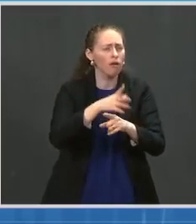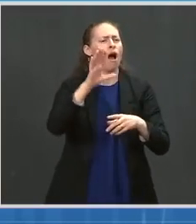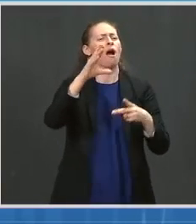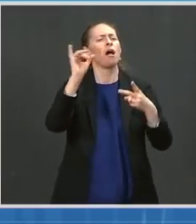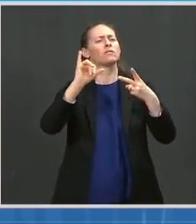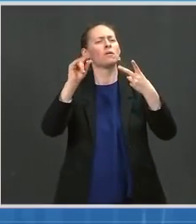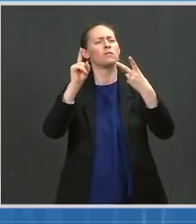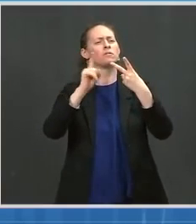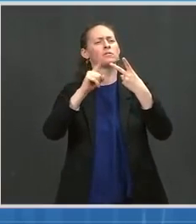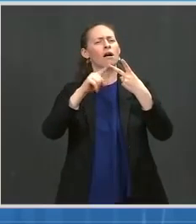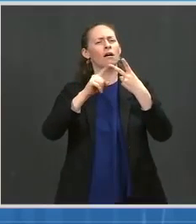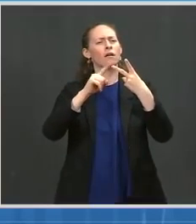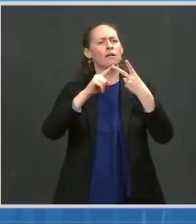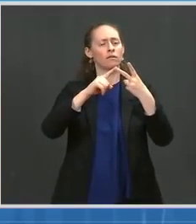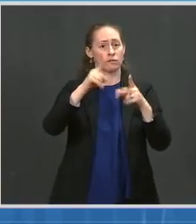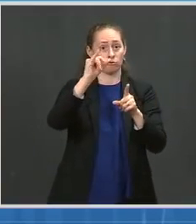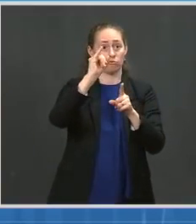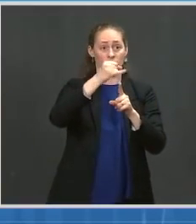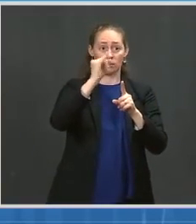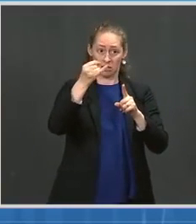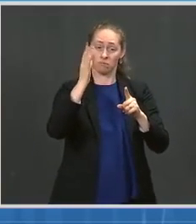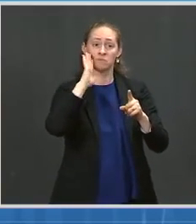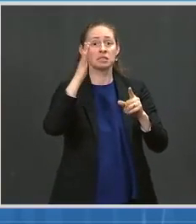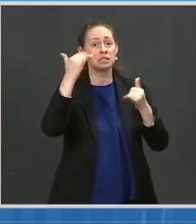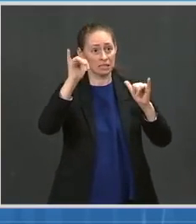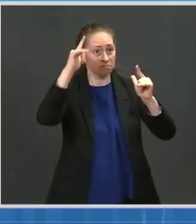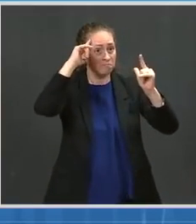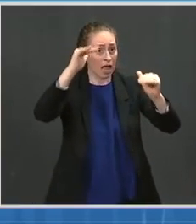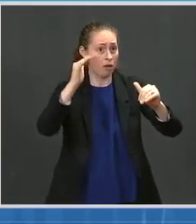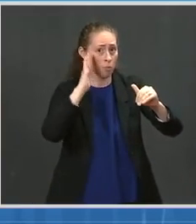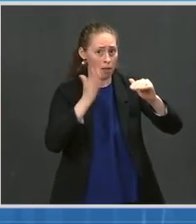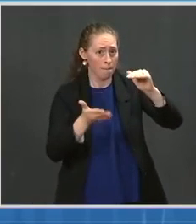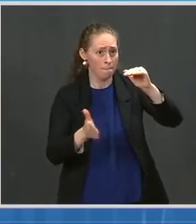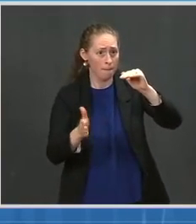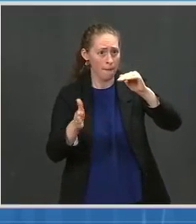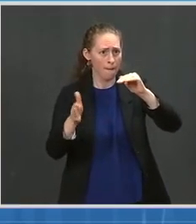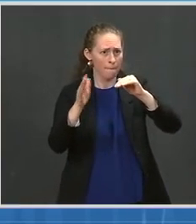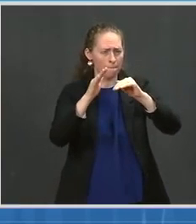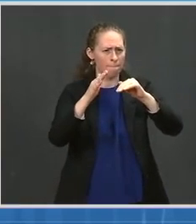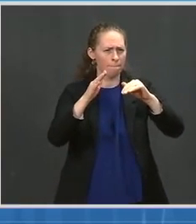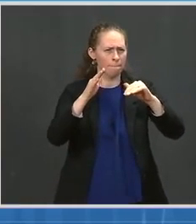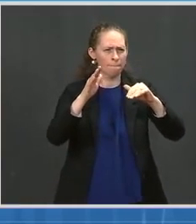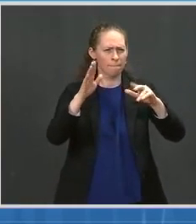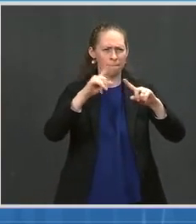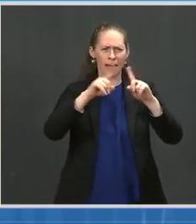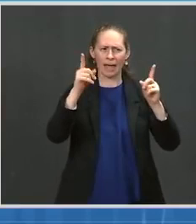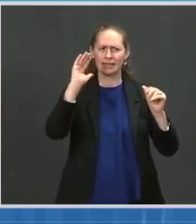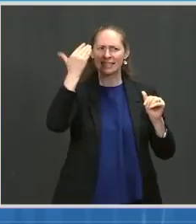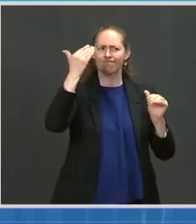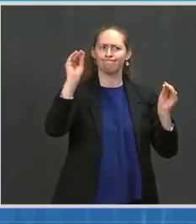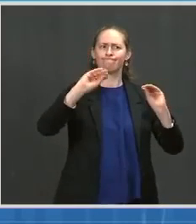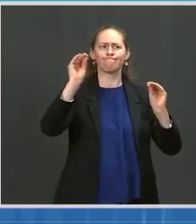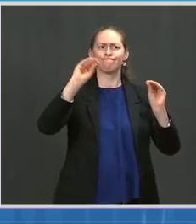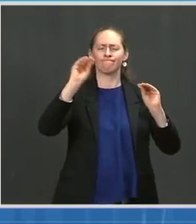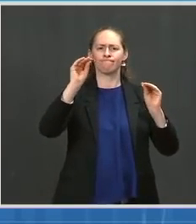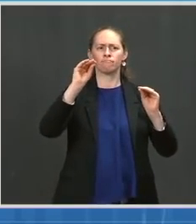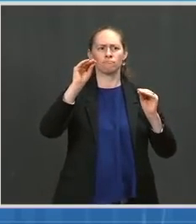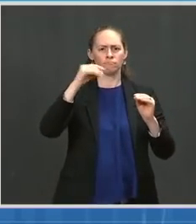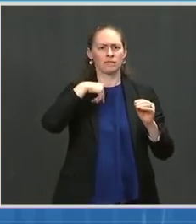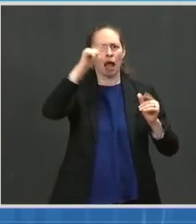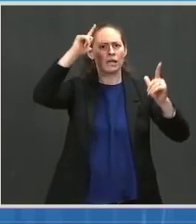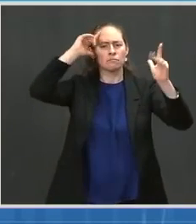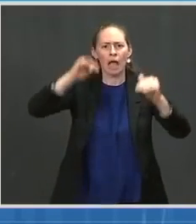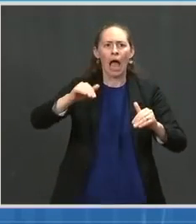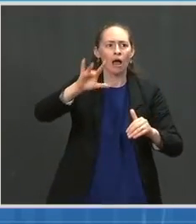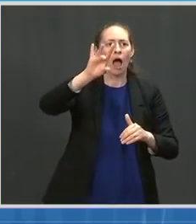numbers from week to week, but I don't think anyone was prepared for an 80% drop in the J&J numbers. So why are they down